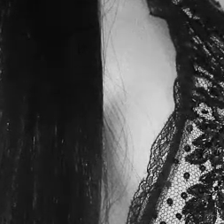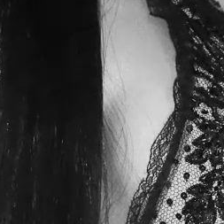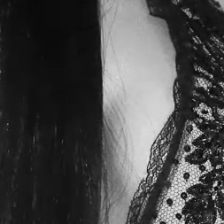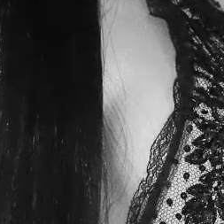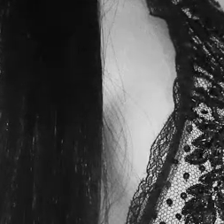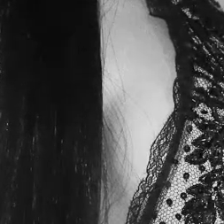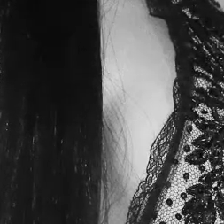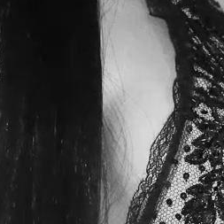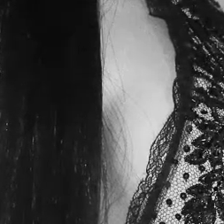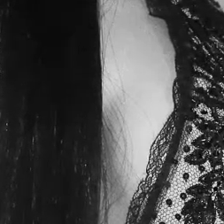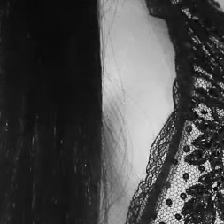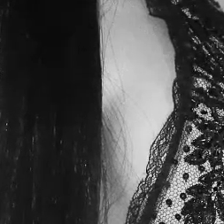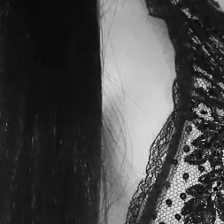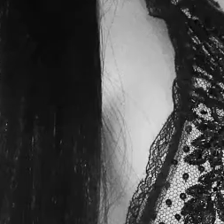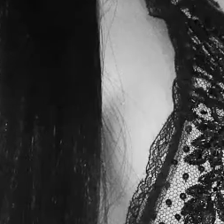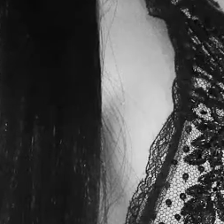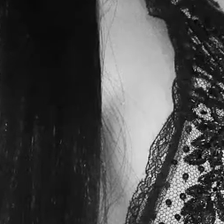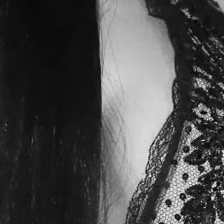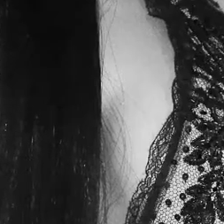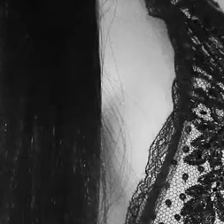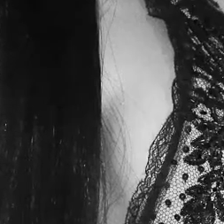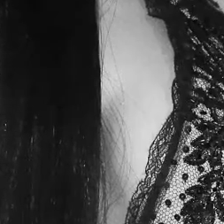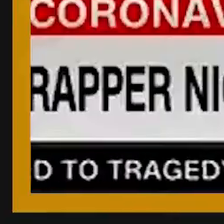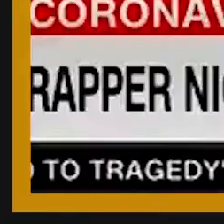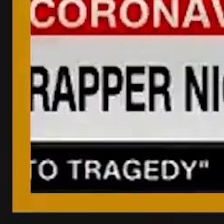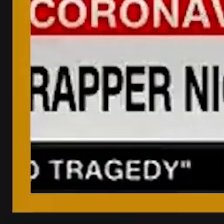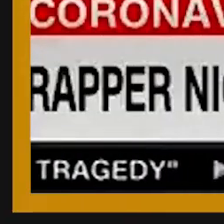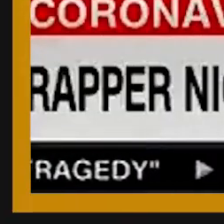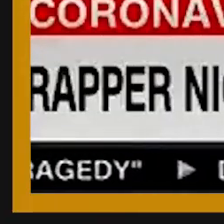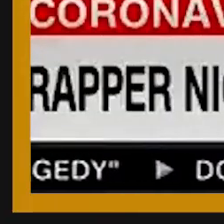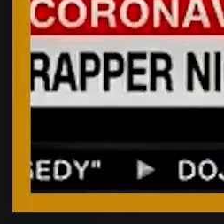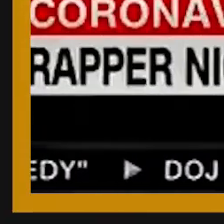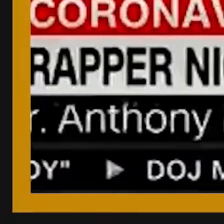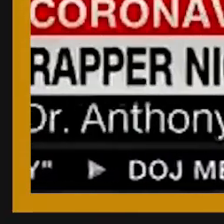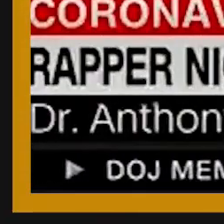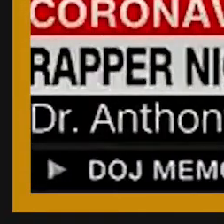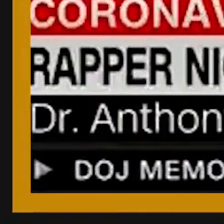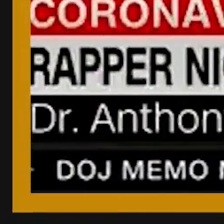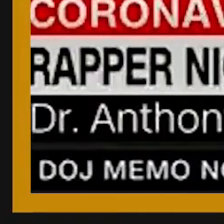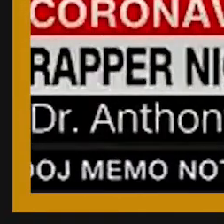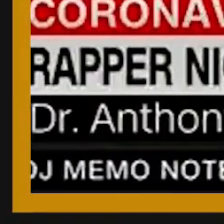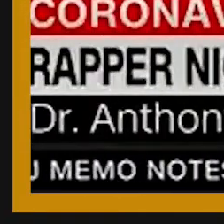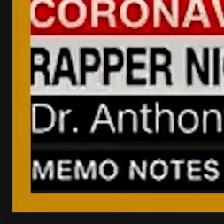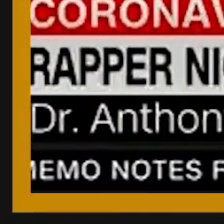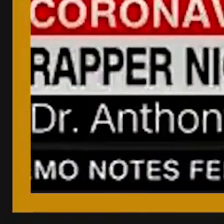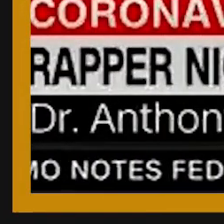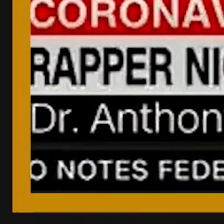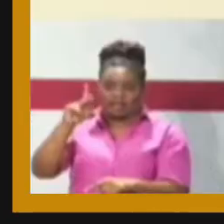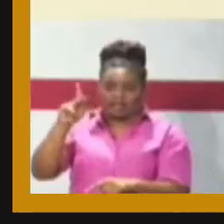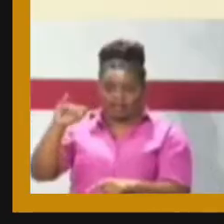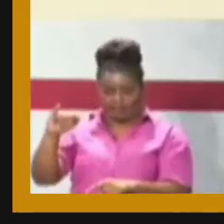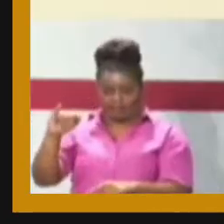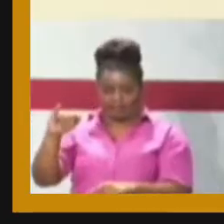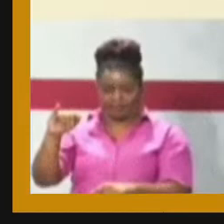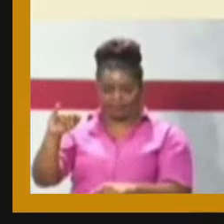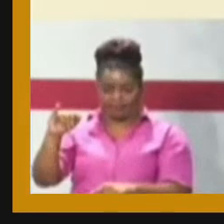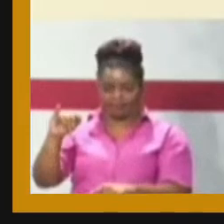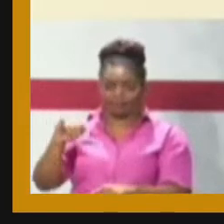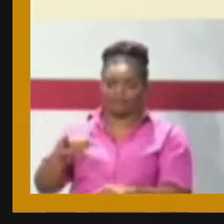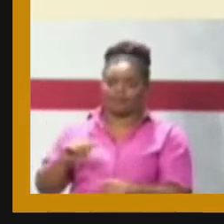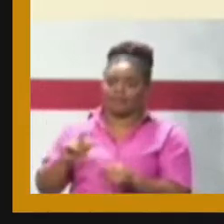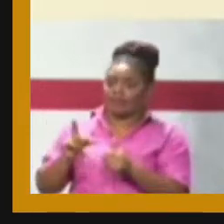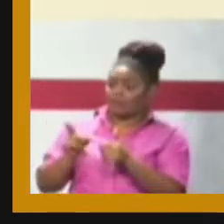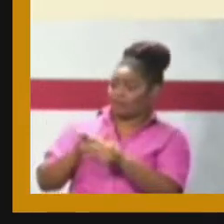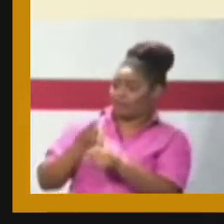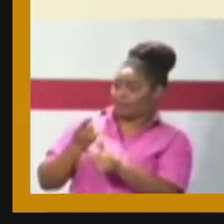to become impotent and develop swollen testicles. Obviously, both the Biden administration and Trinidadian authorities have